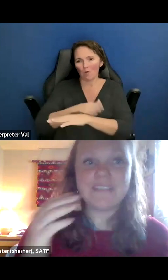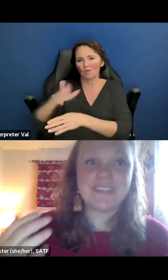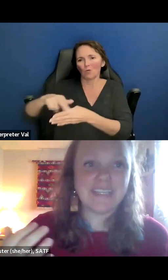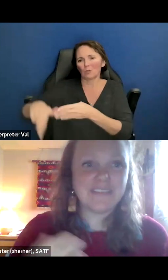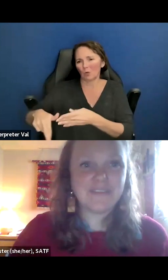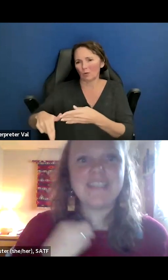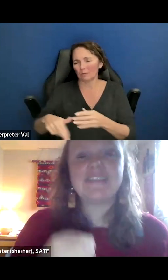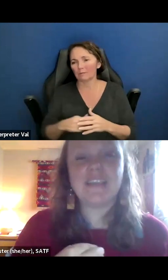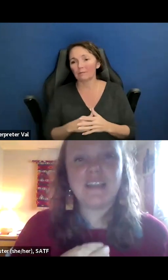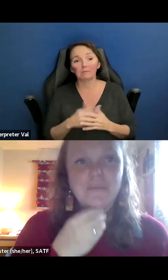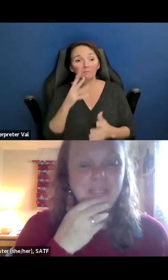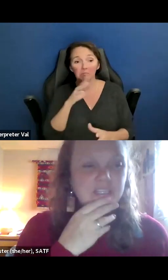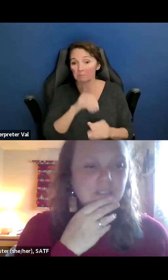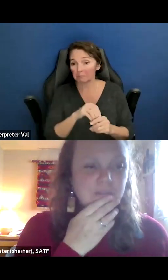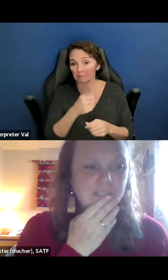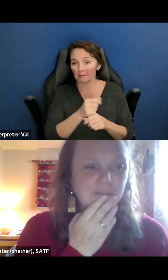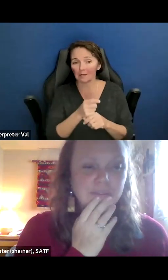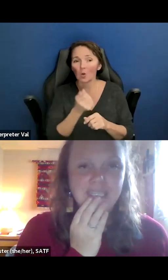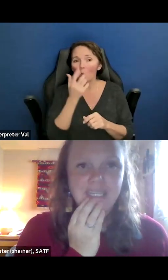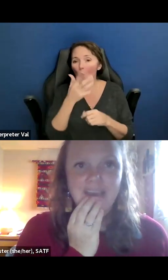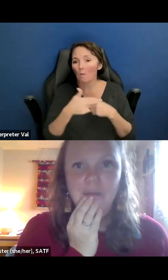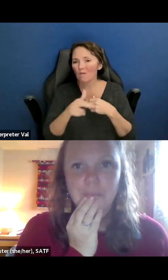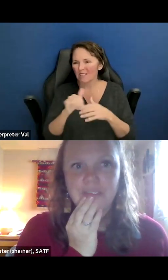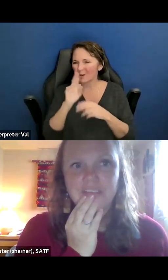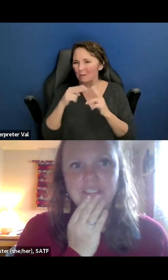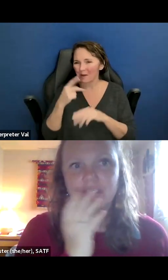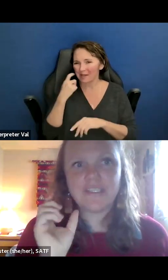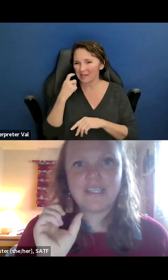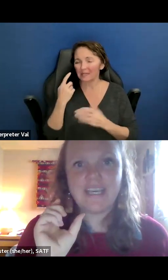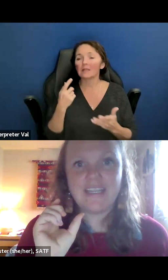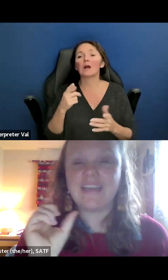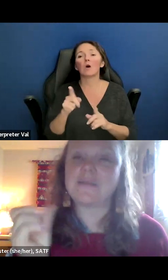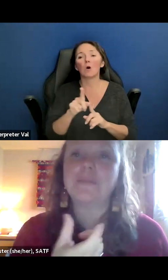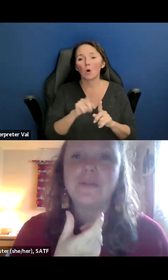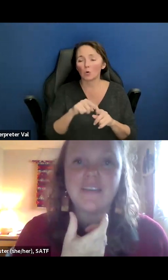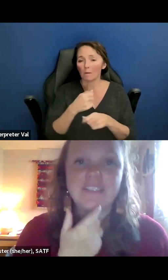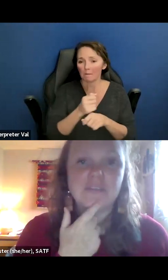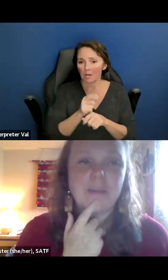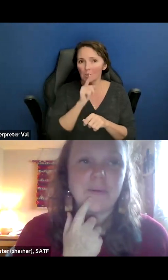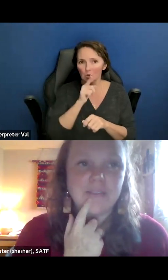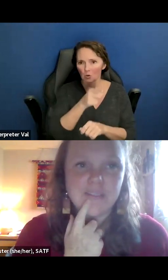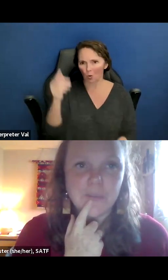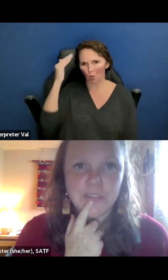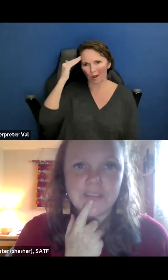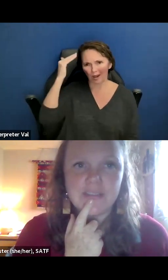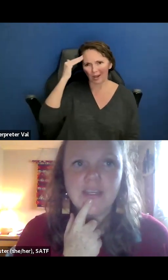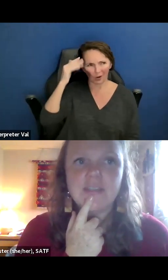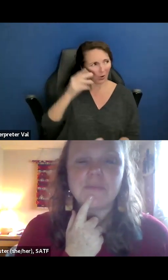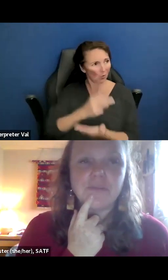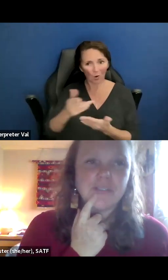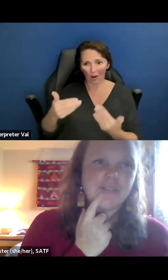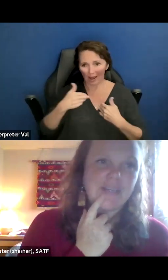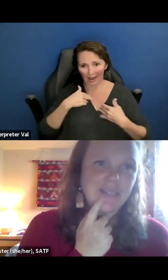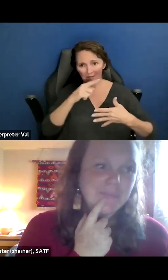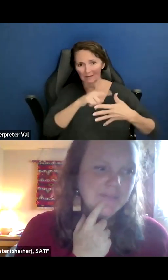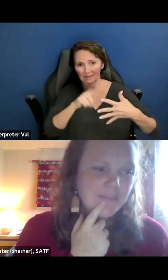the baseline of things that we can do to really help ensure that young people have these wraparound supports to